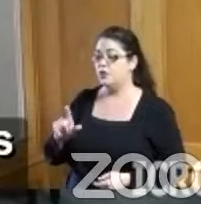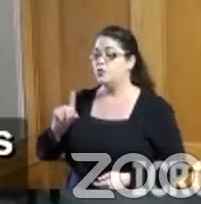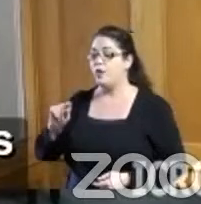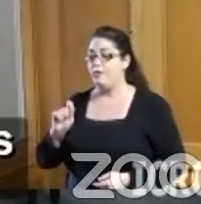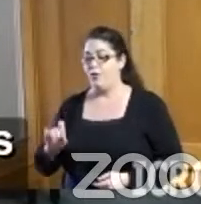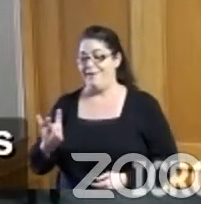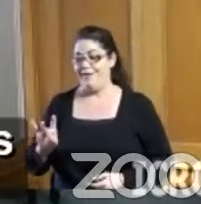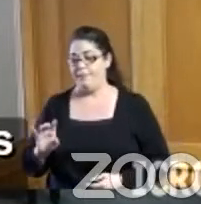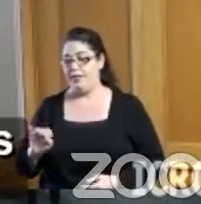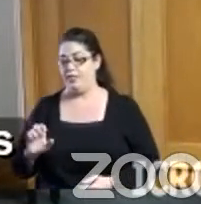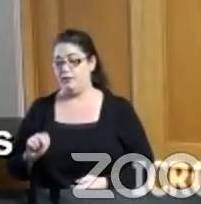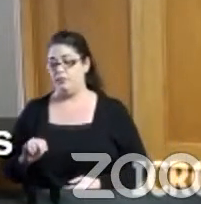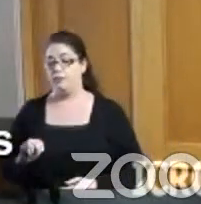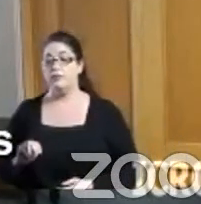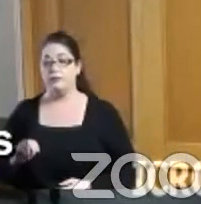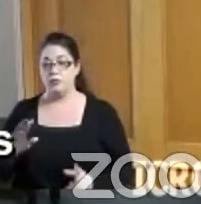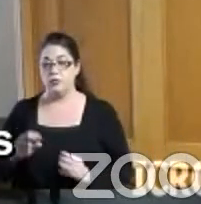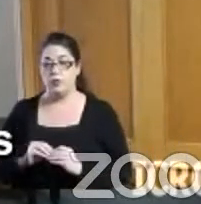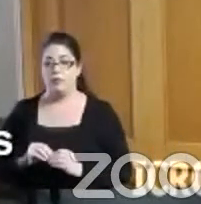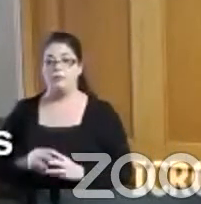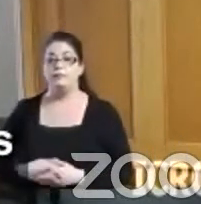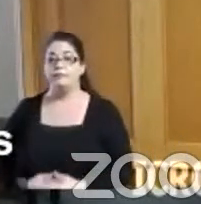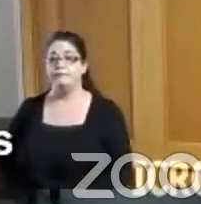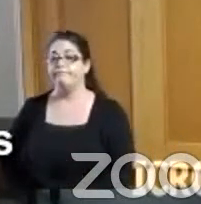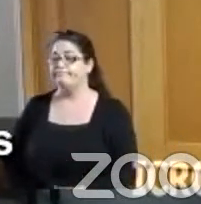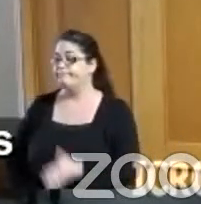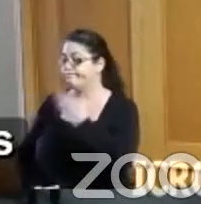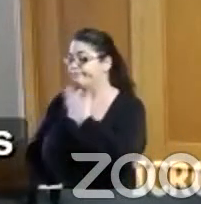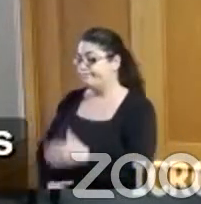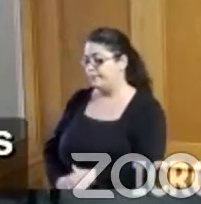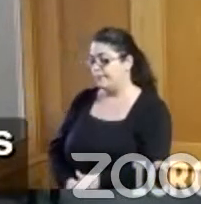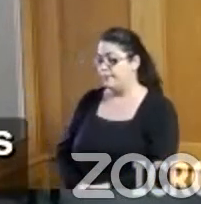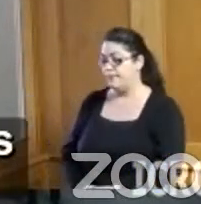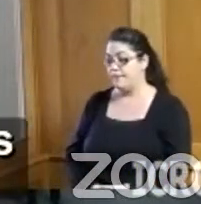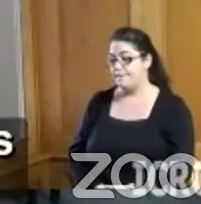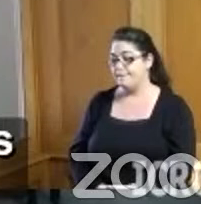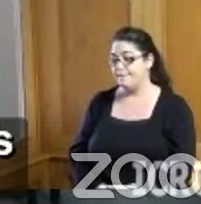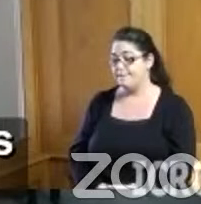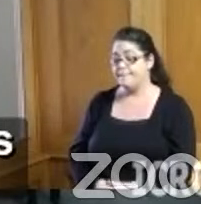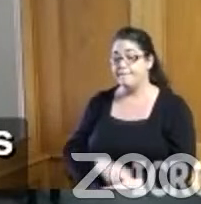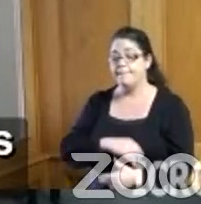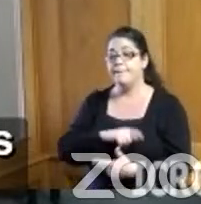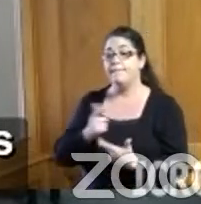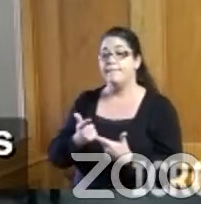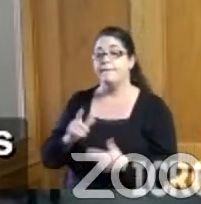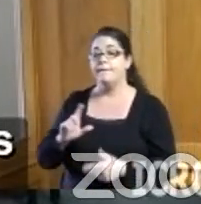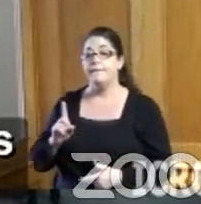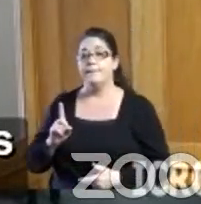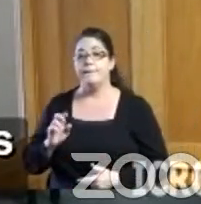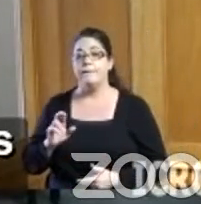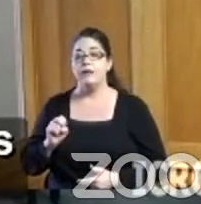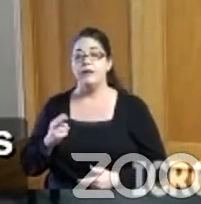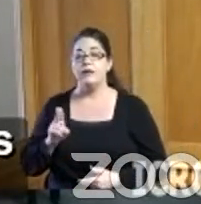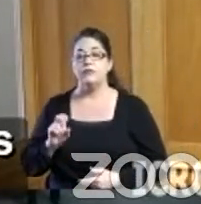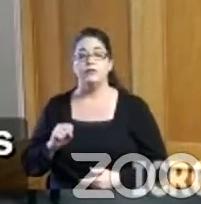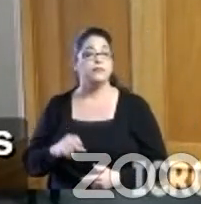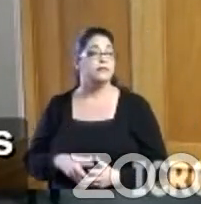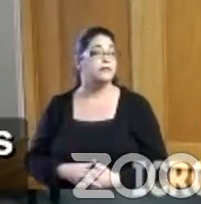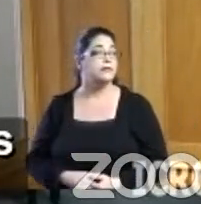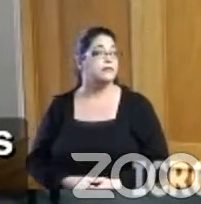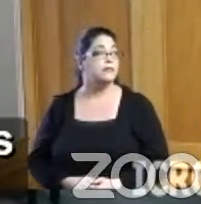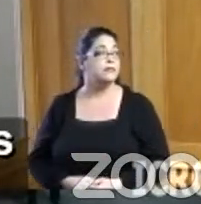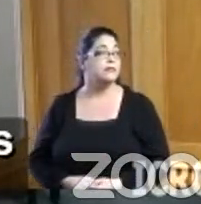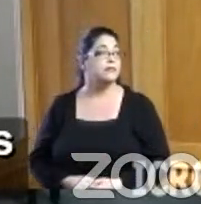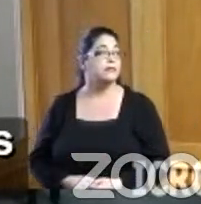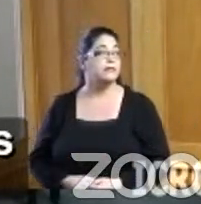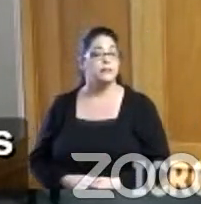20.8 million. Okay. All right. Thank you. Commissioner Driehaus. Yeah, and I too was going to mention, I don't know if we can